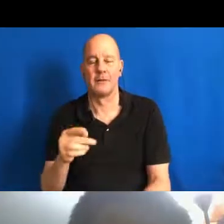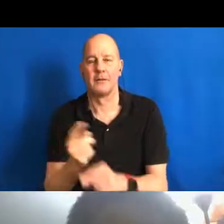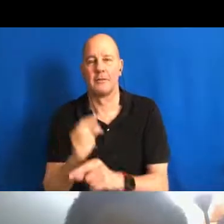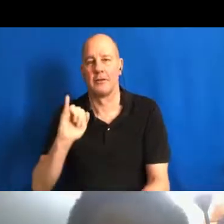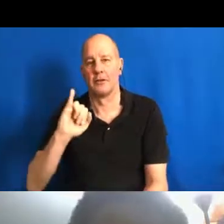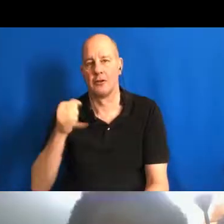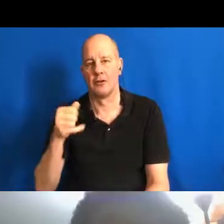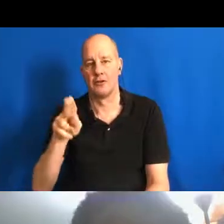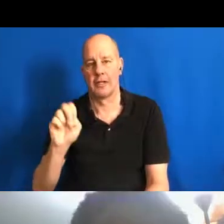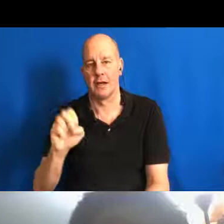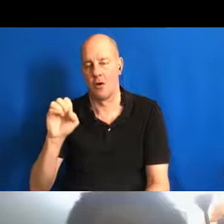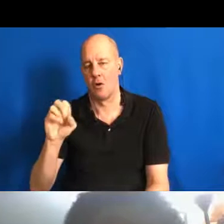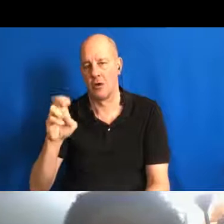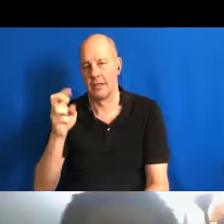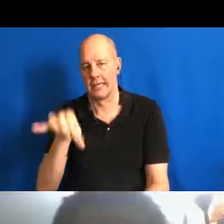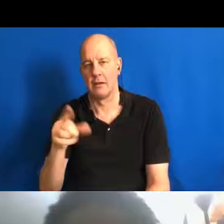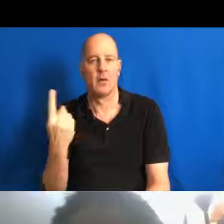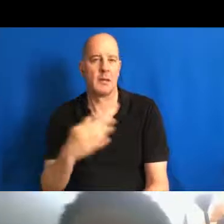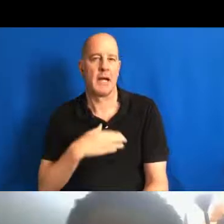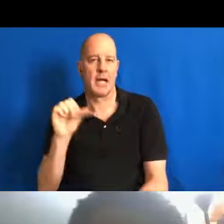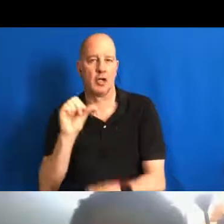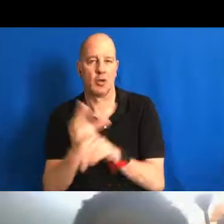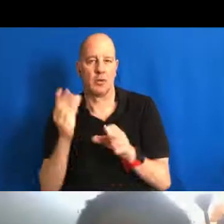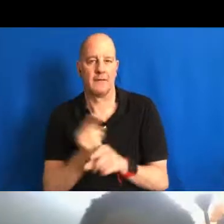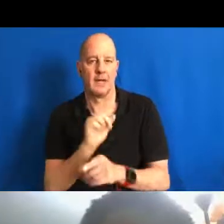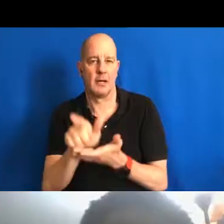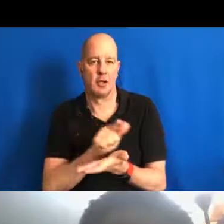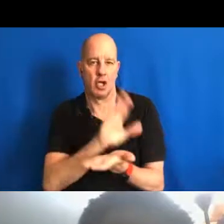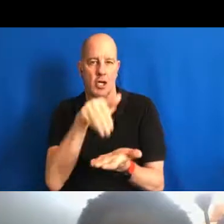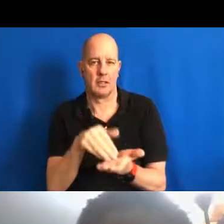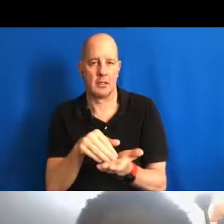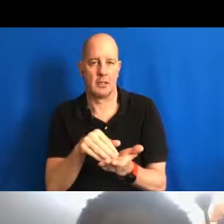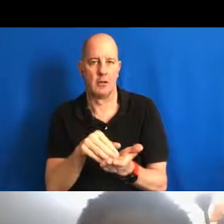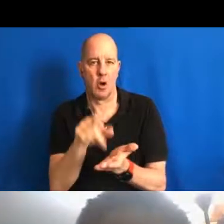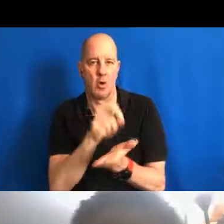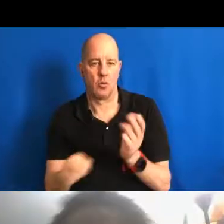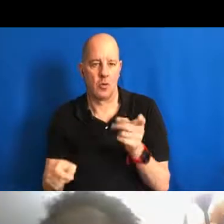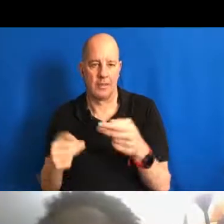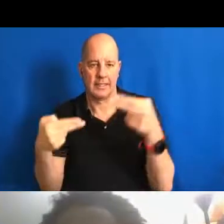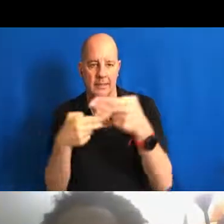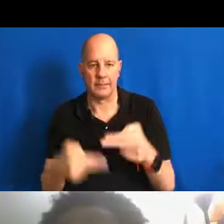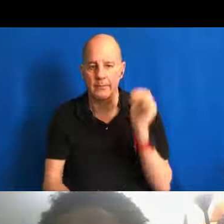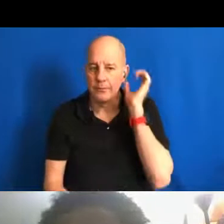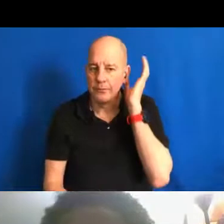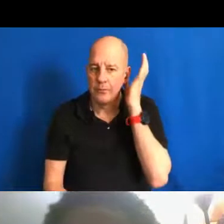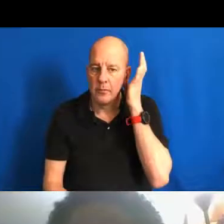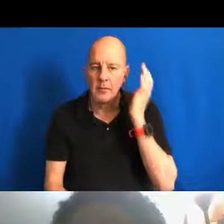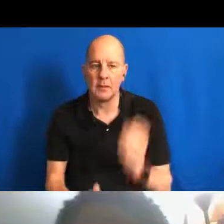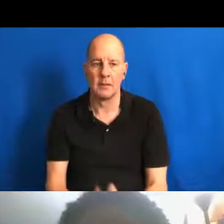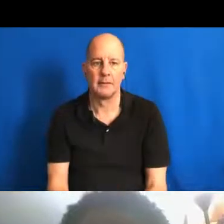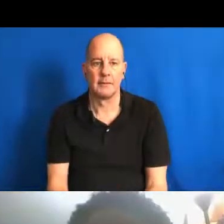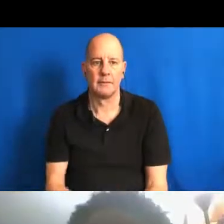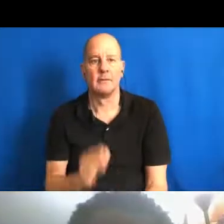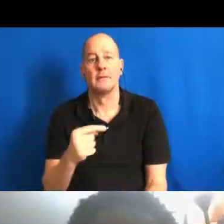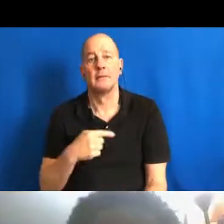of my colleagues at the Law Center. If you can go to the next slide. And while helping out a